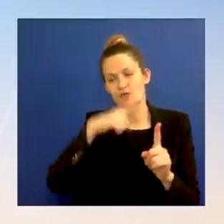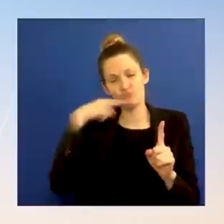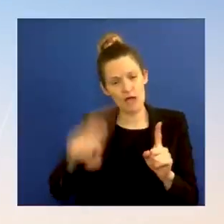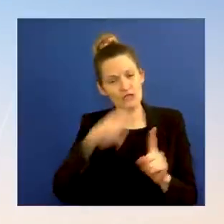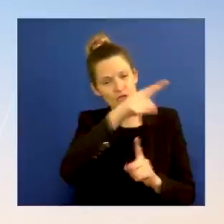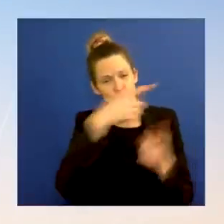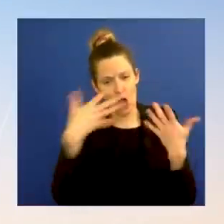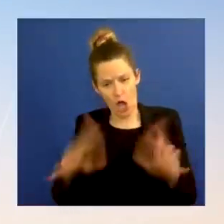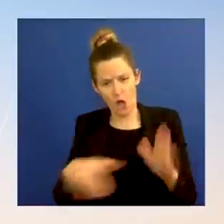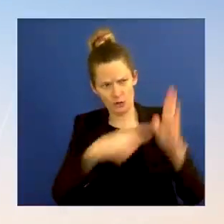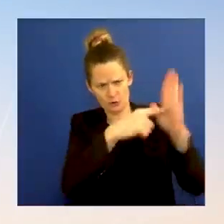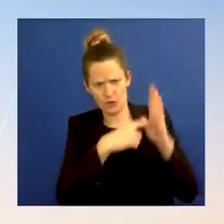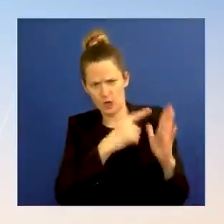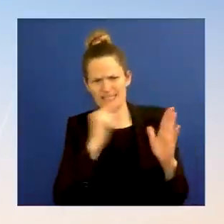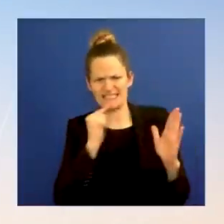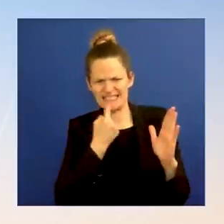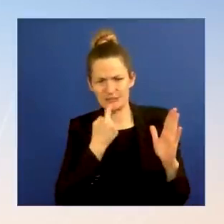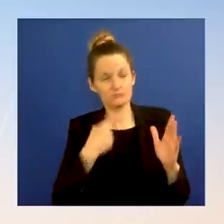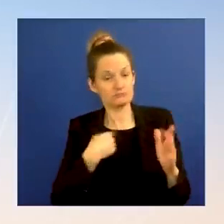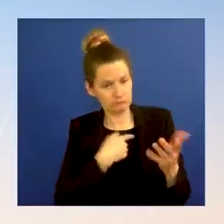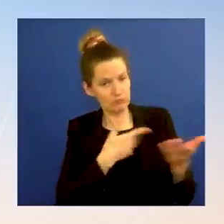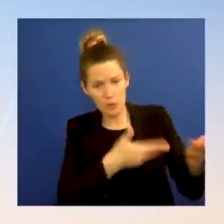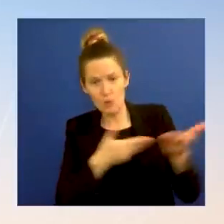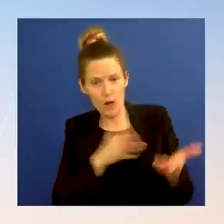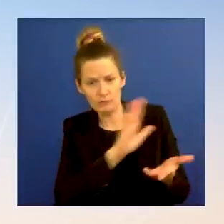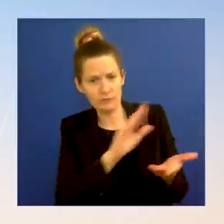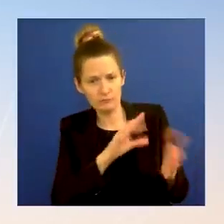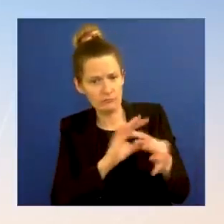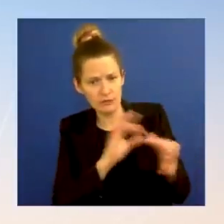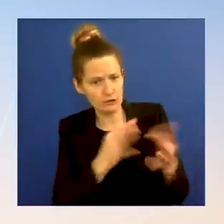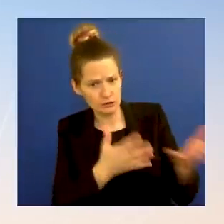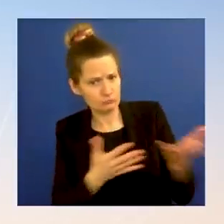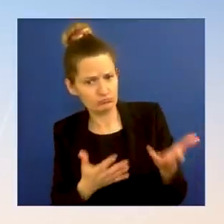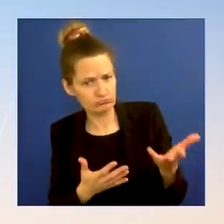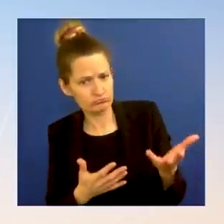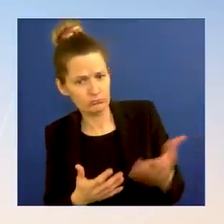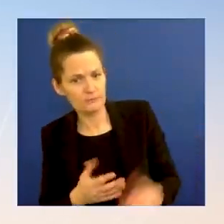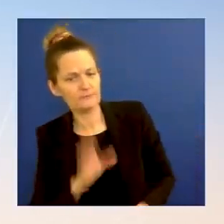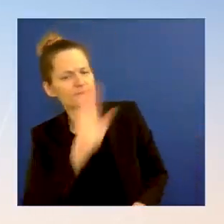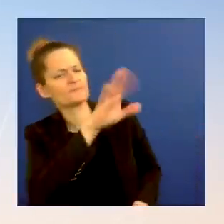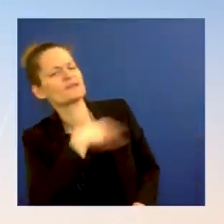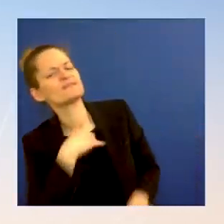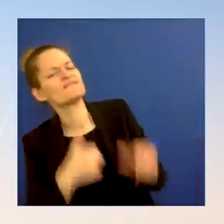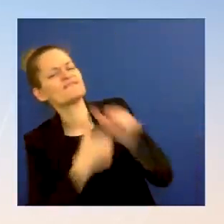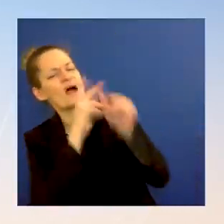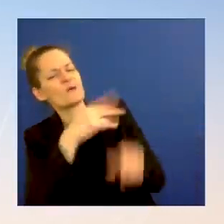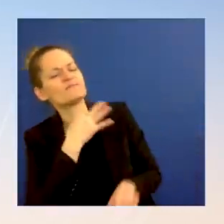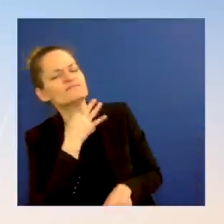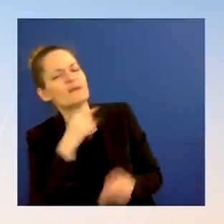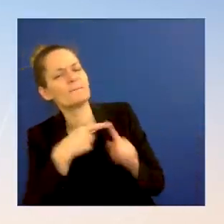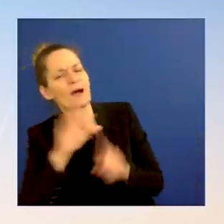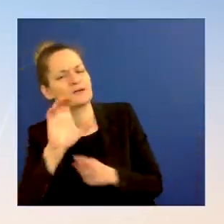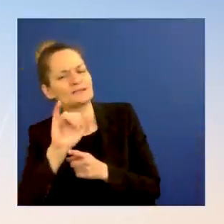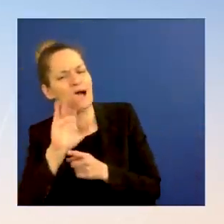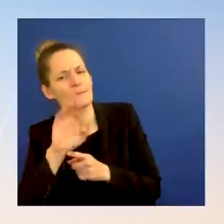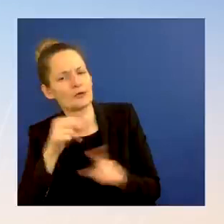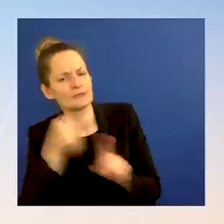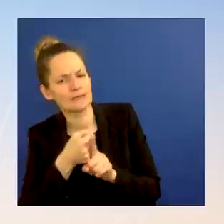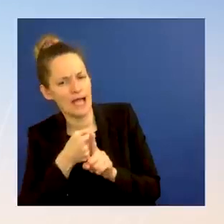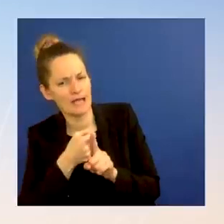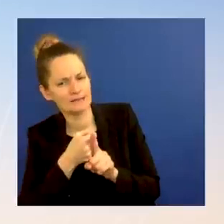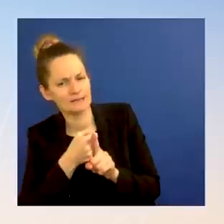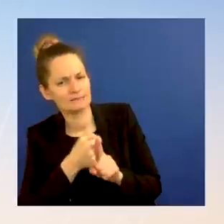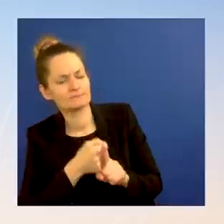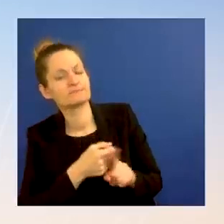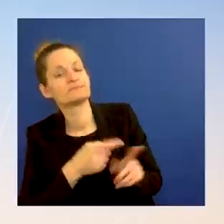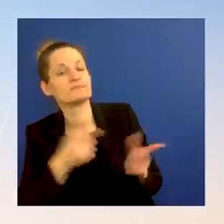then following up on Phil's question about the cyber attacks. Obviously, it didn't happen leading up to the invasion, but do we have,